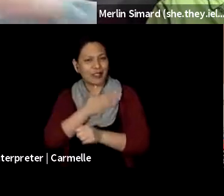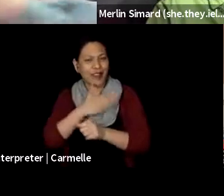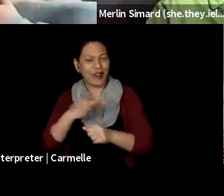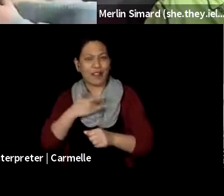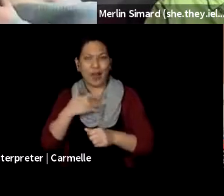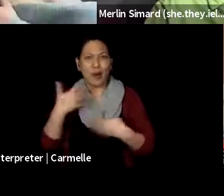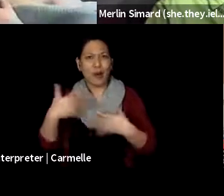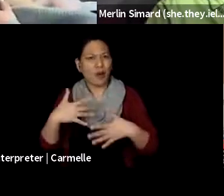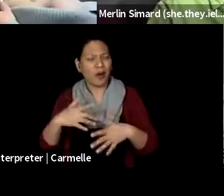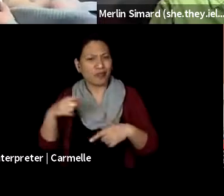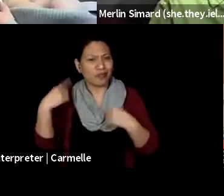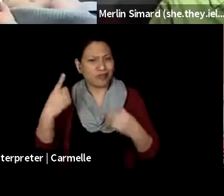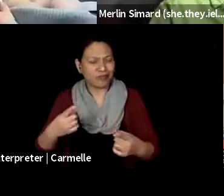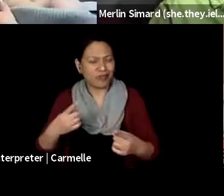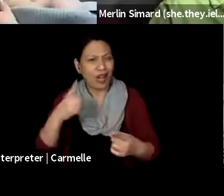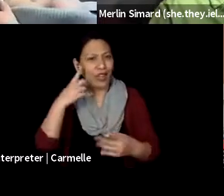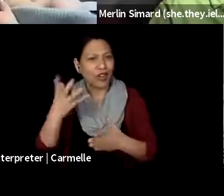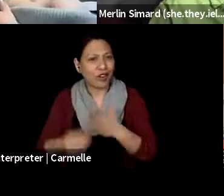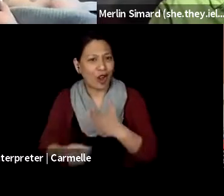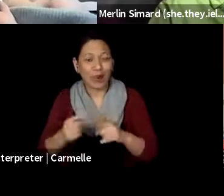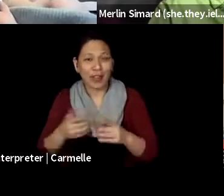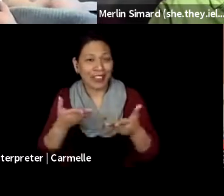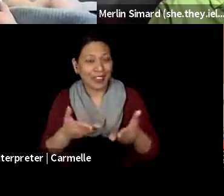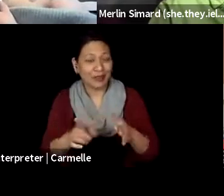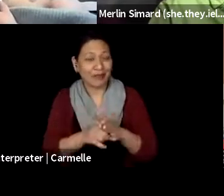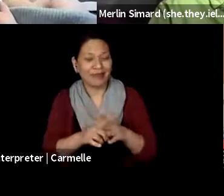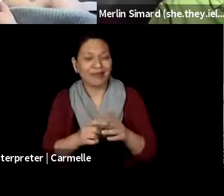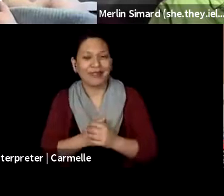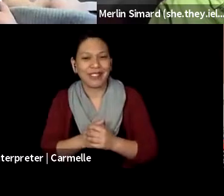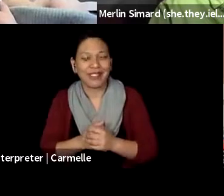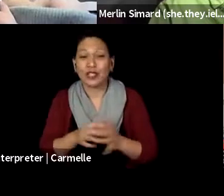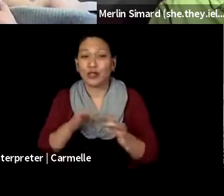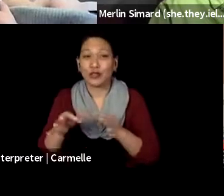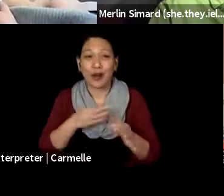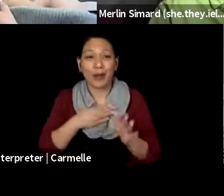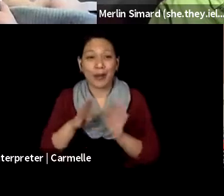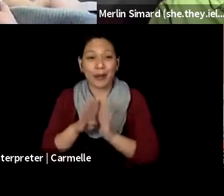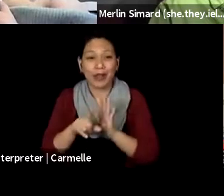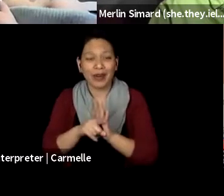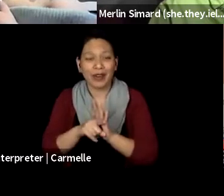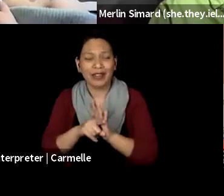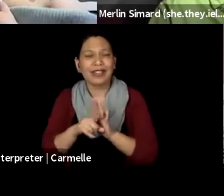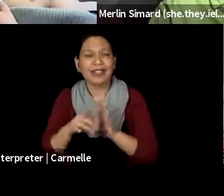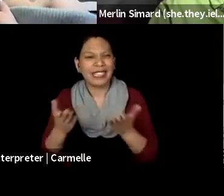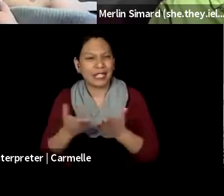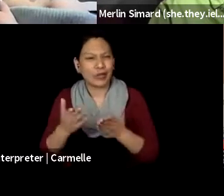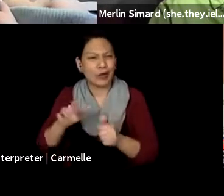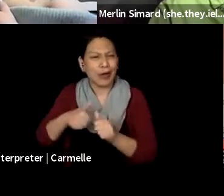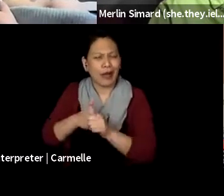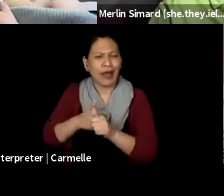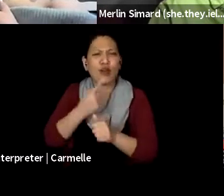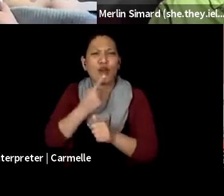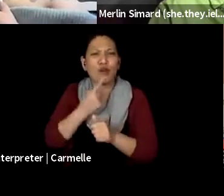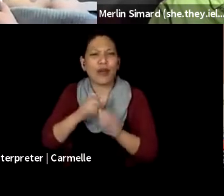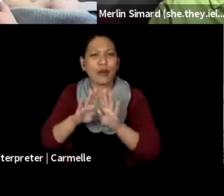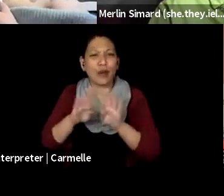Okay. but I'm just going to describe my background. So I have a beautiful red wall. To